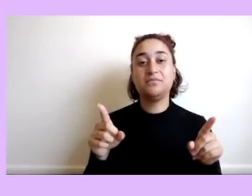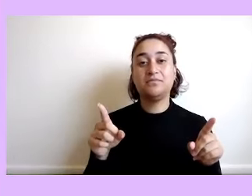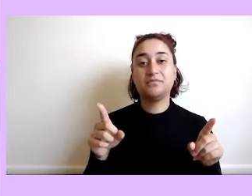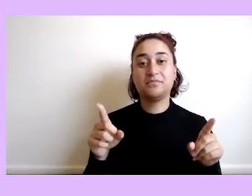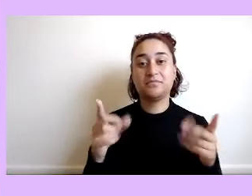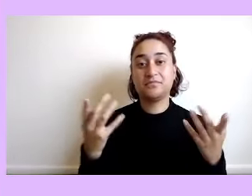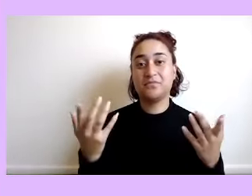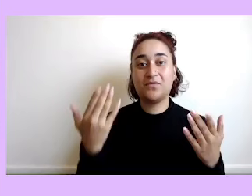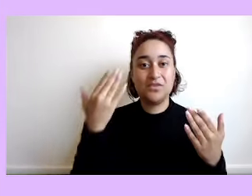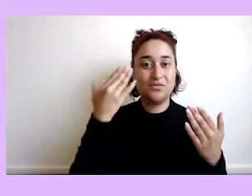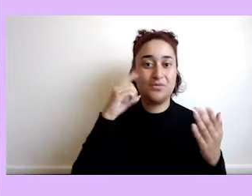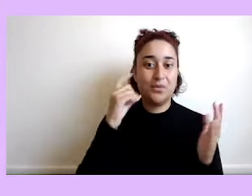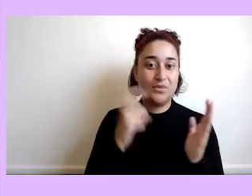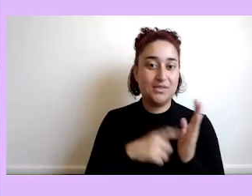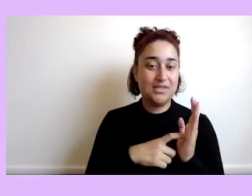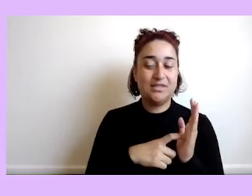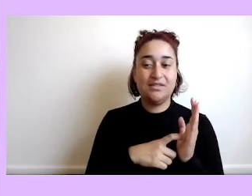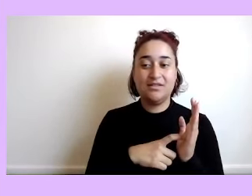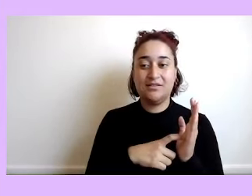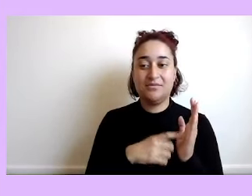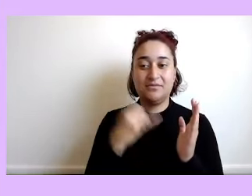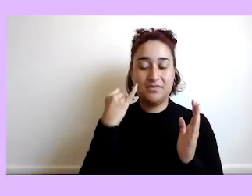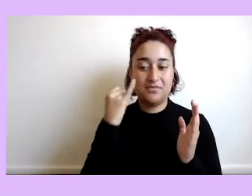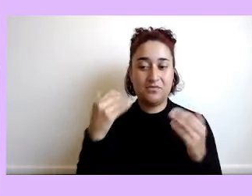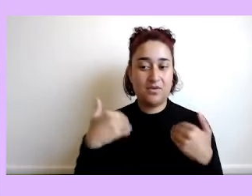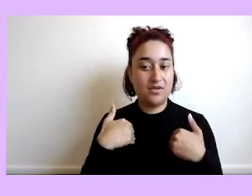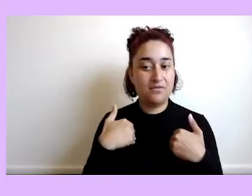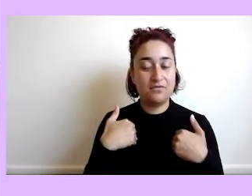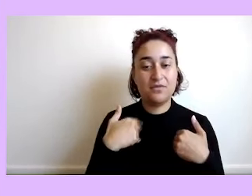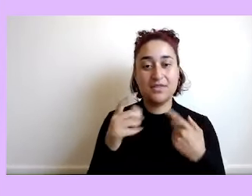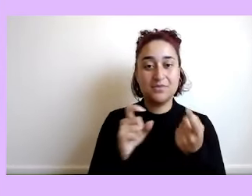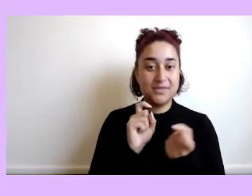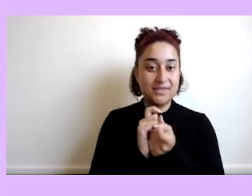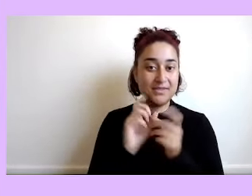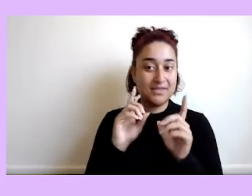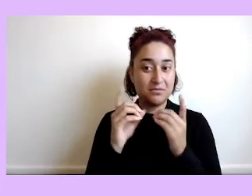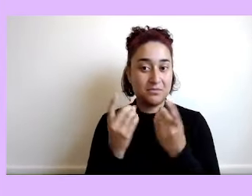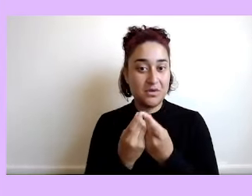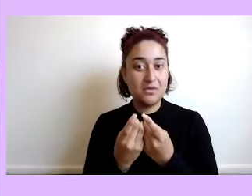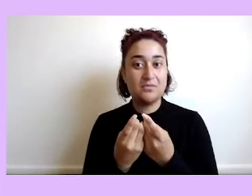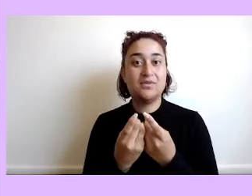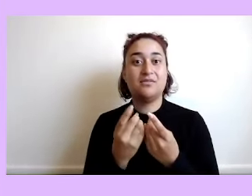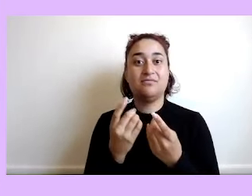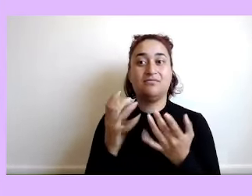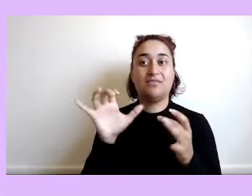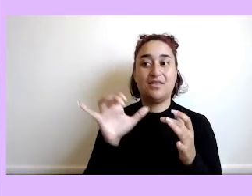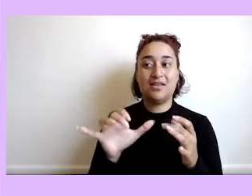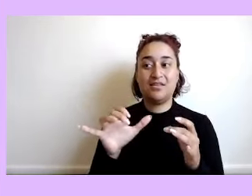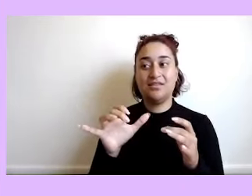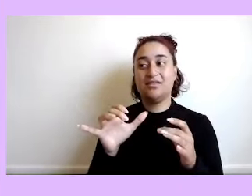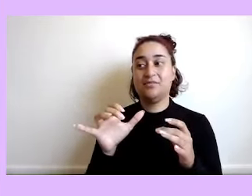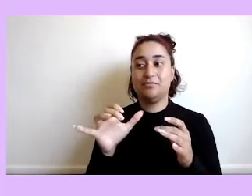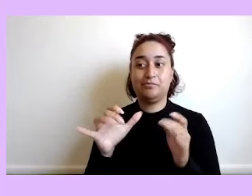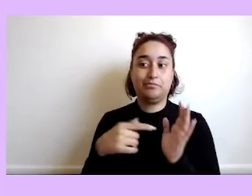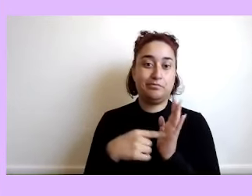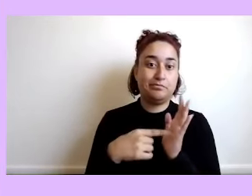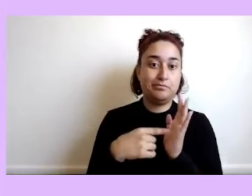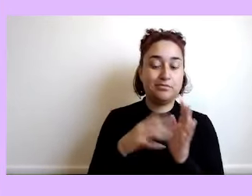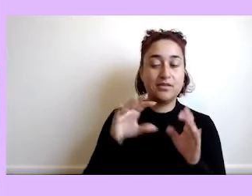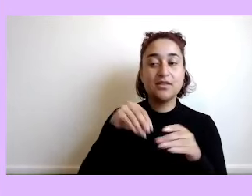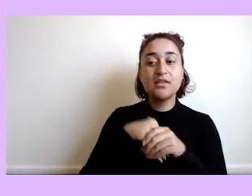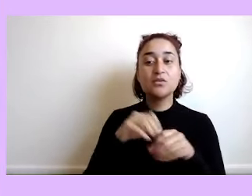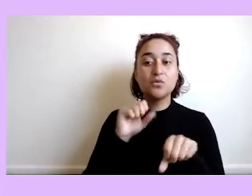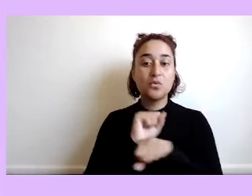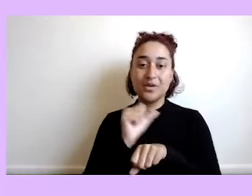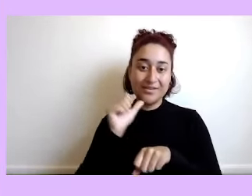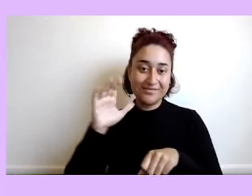just noticing that if we have a specific department, maybe that's an indication that the internal work has really not happened